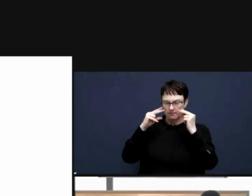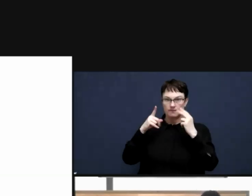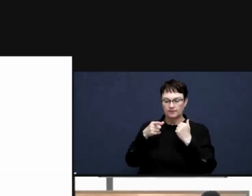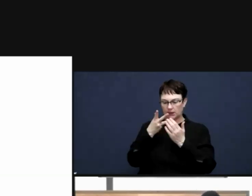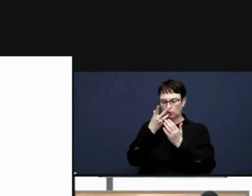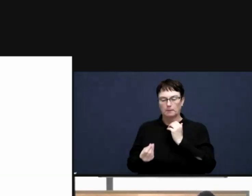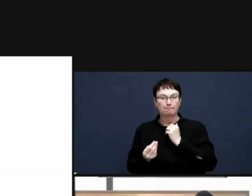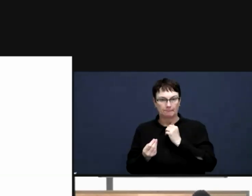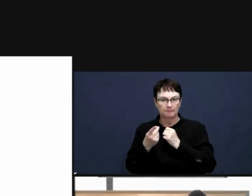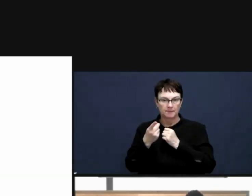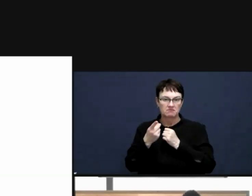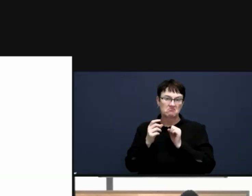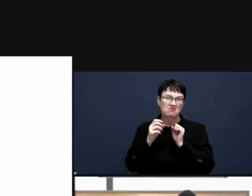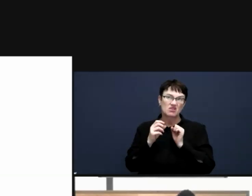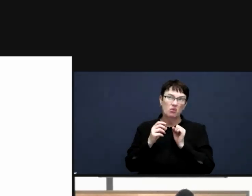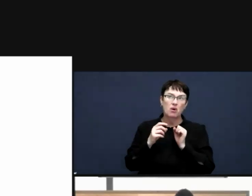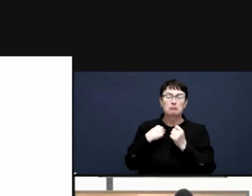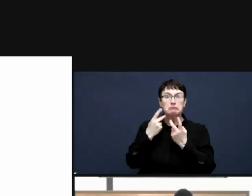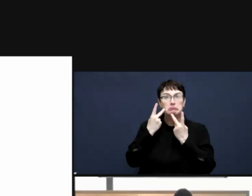by 0.07% of people.